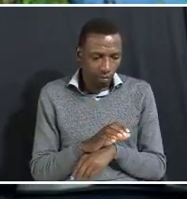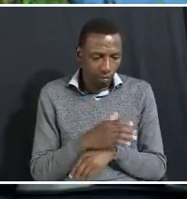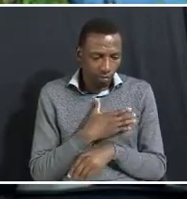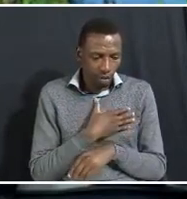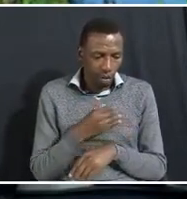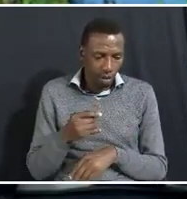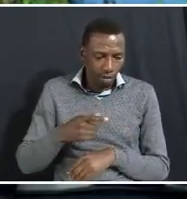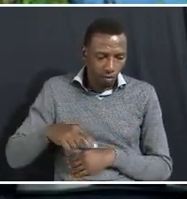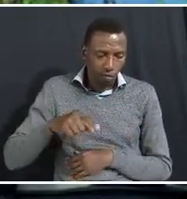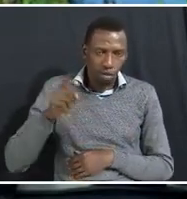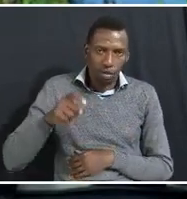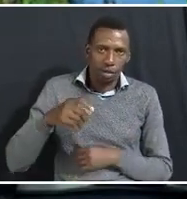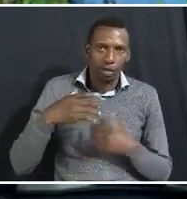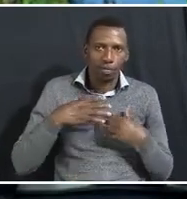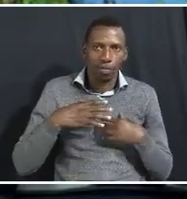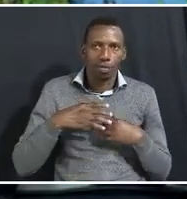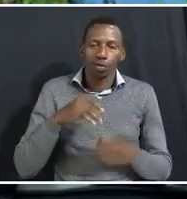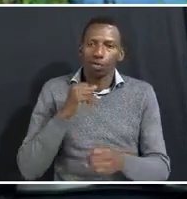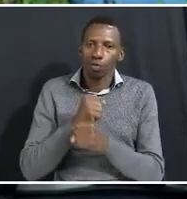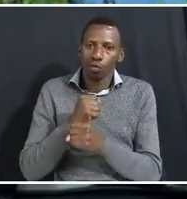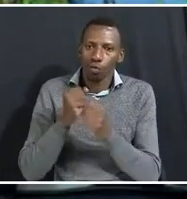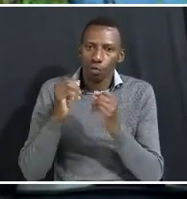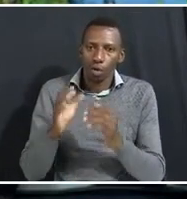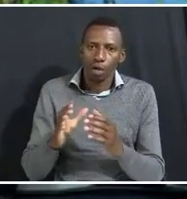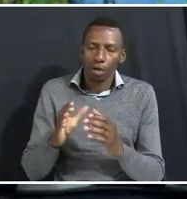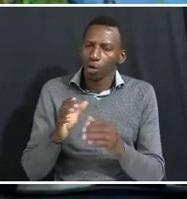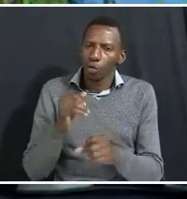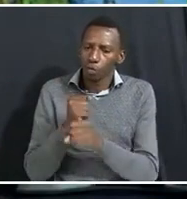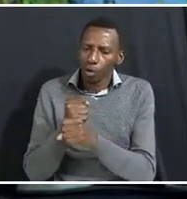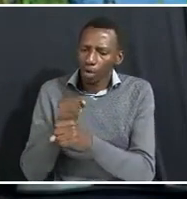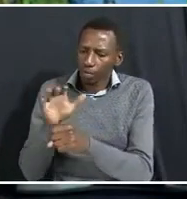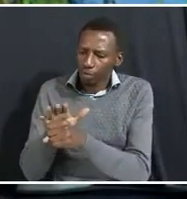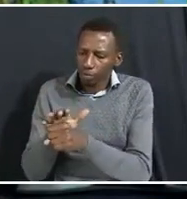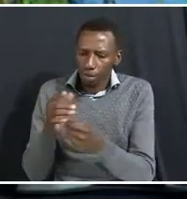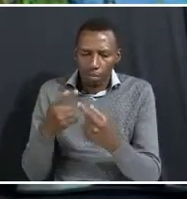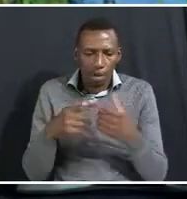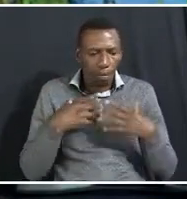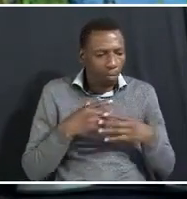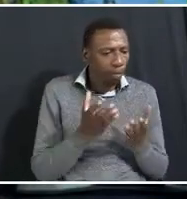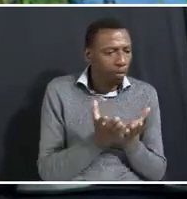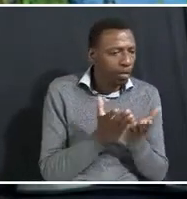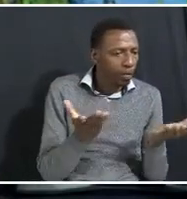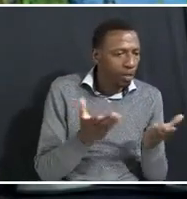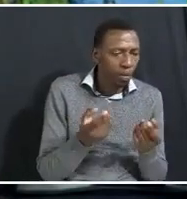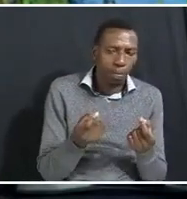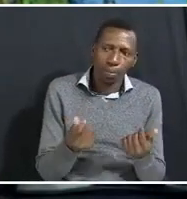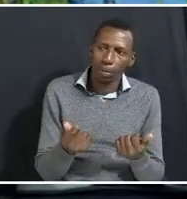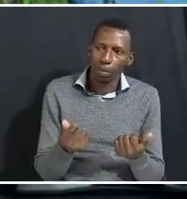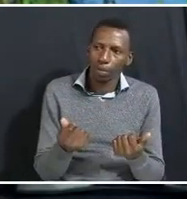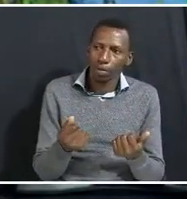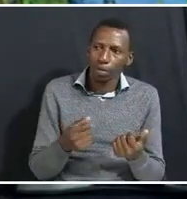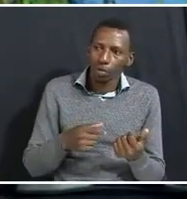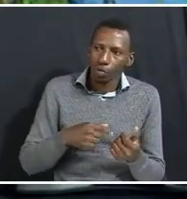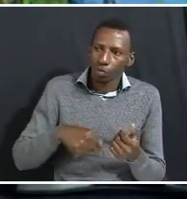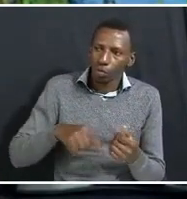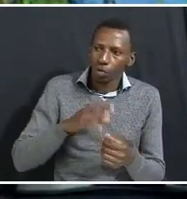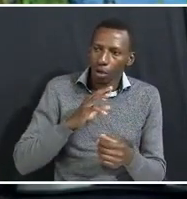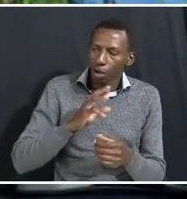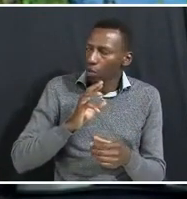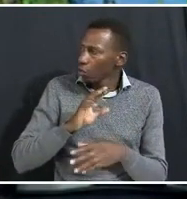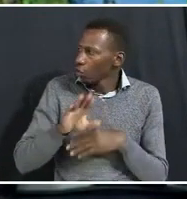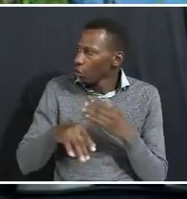we need people. The workers is a lot, the reapers are few. We are all gifted in different